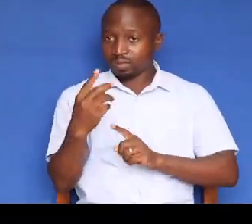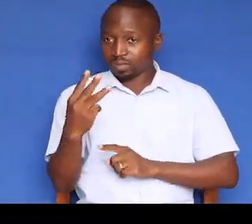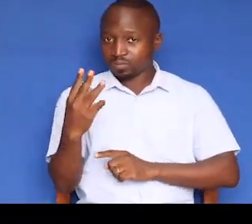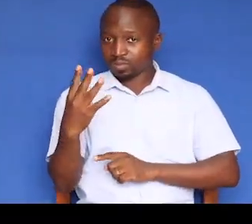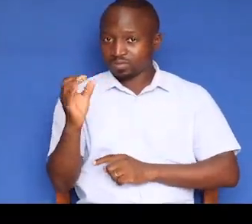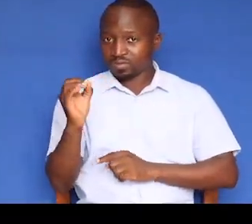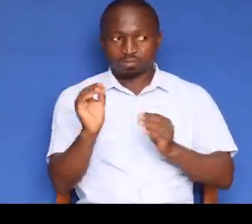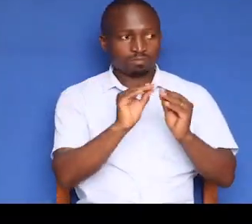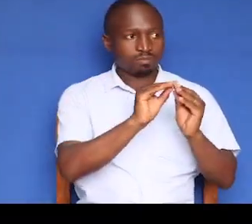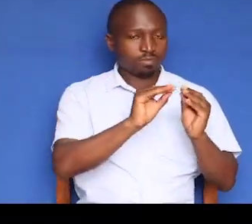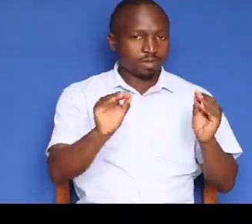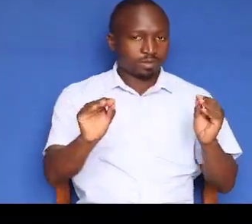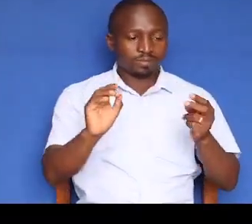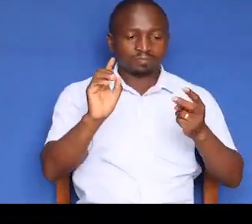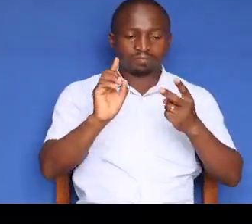minus